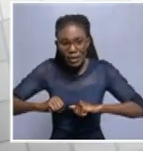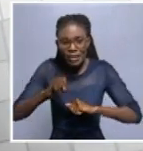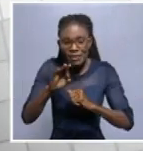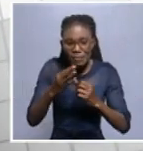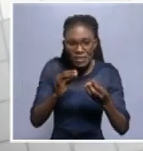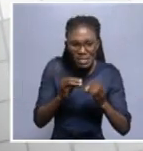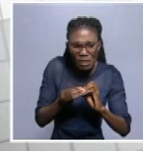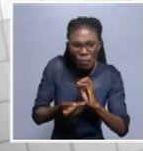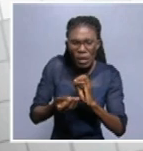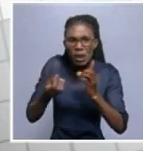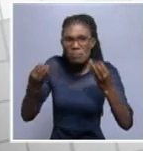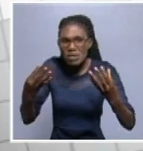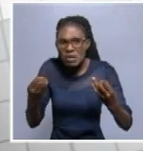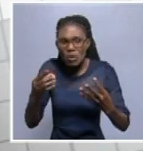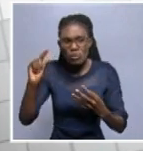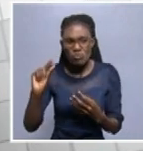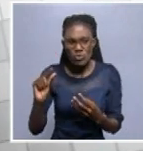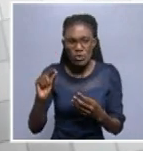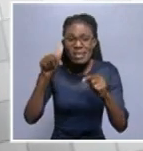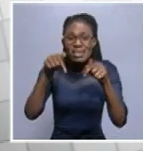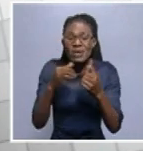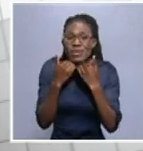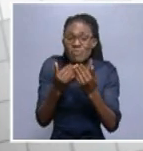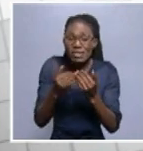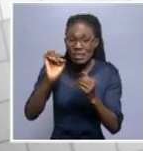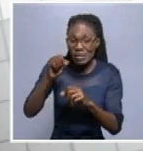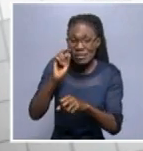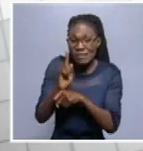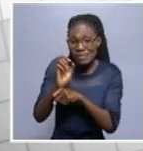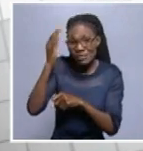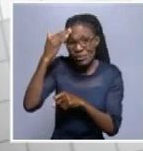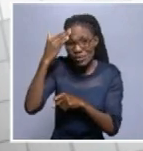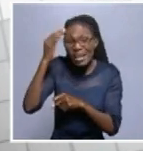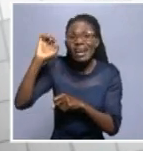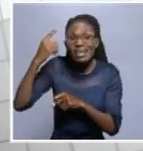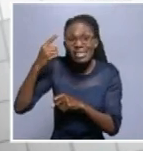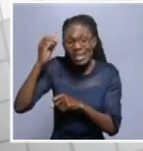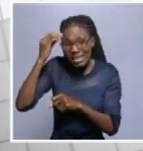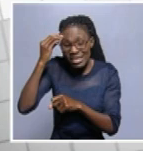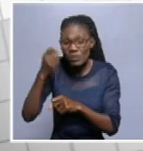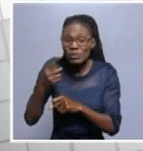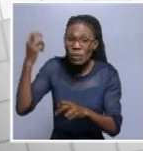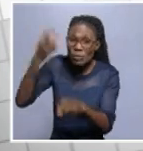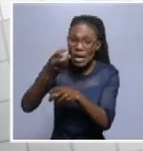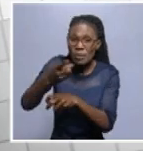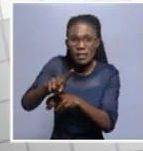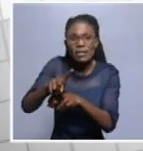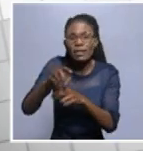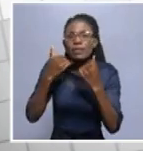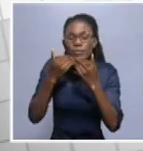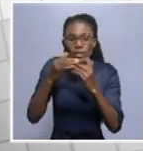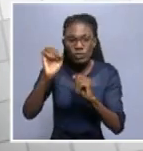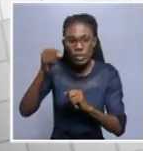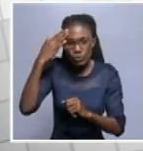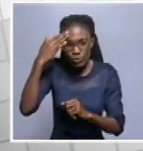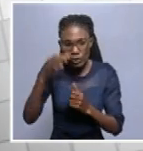or few numbers, it is important to take that stand. I think it will be difficult, but it's important to take that stand. Doctor, thank you very much